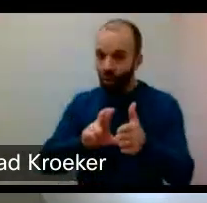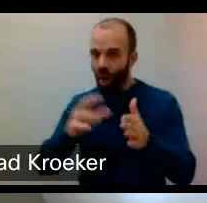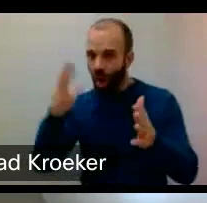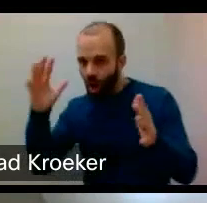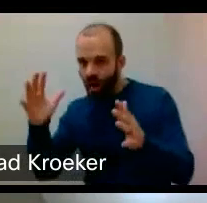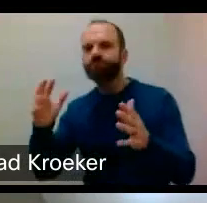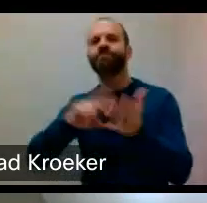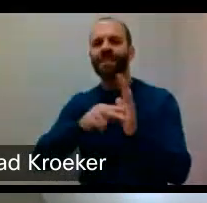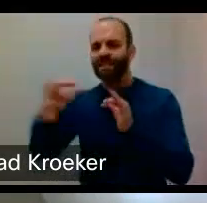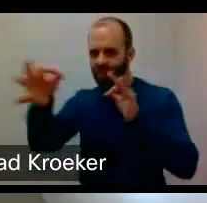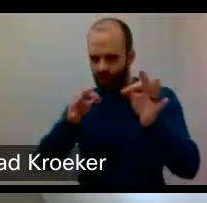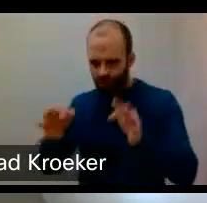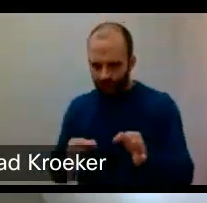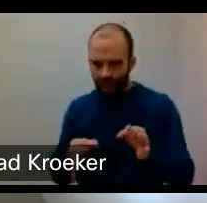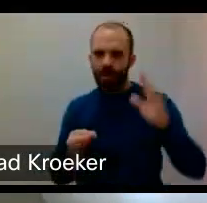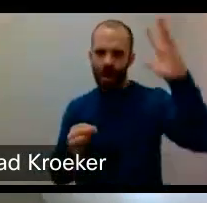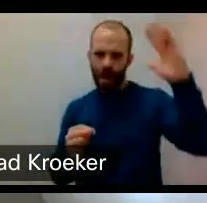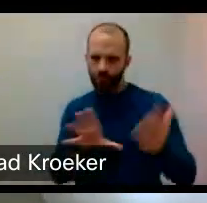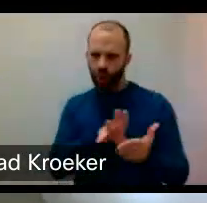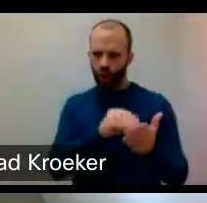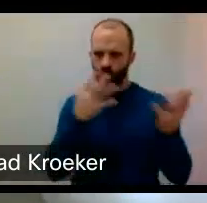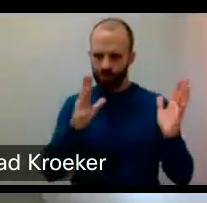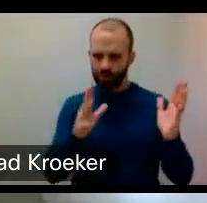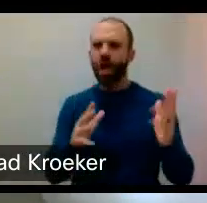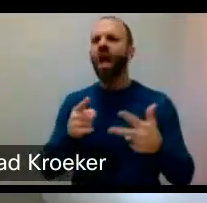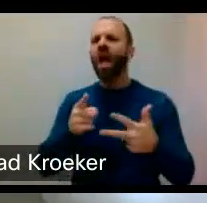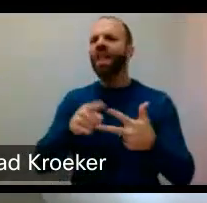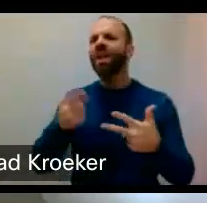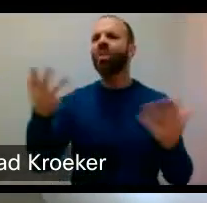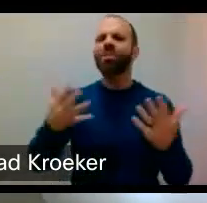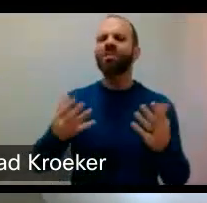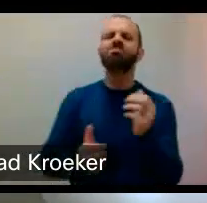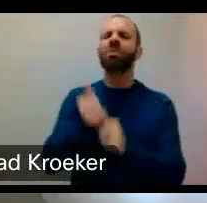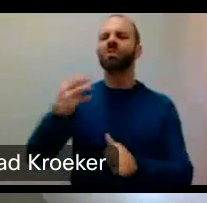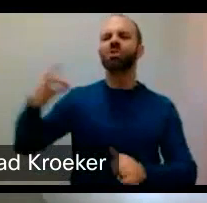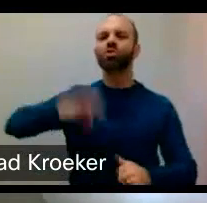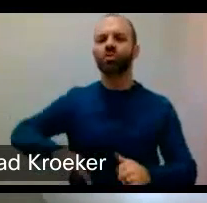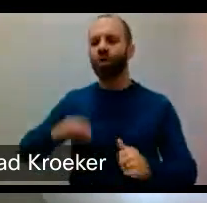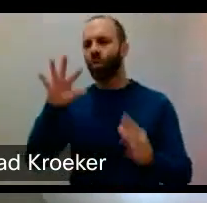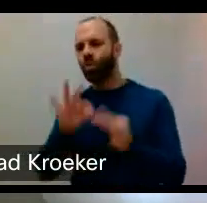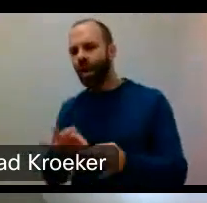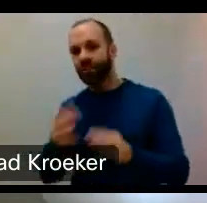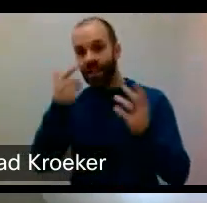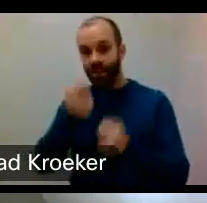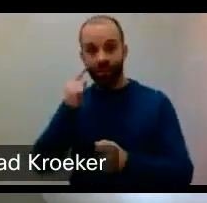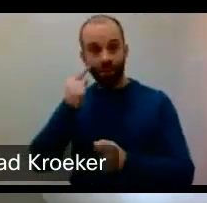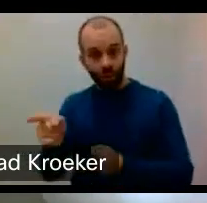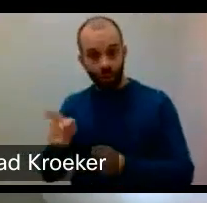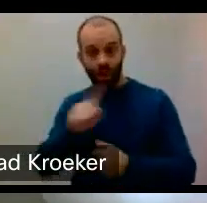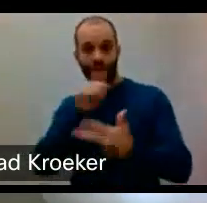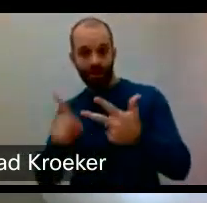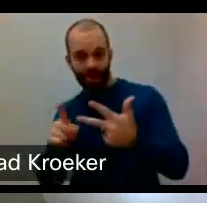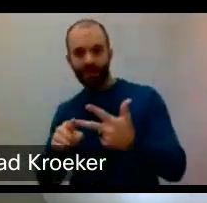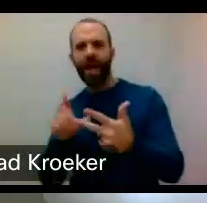2, give an interpretation of what was the most useful, relevant, interesting to you, and then provide that outcome,